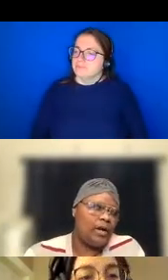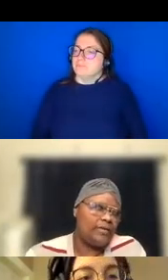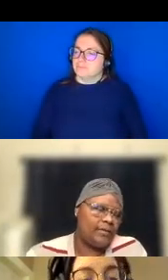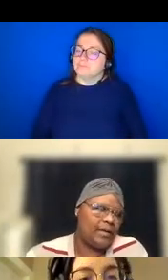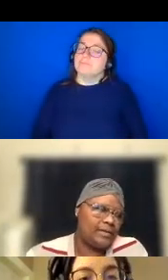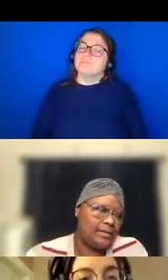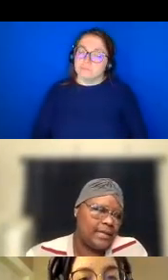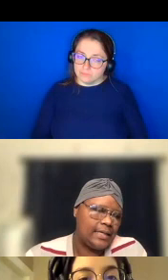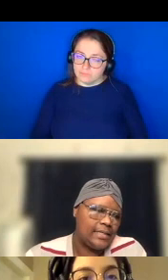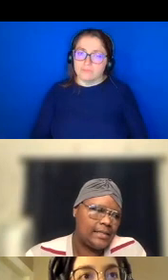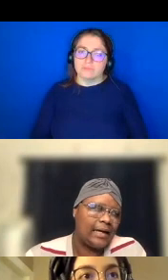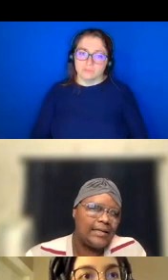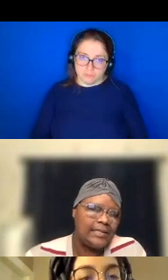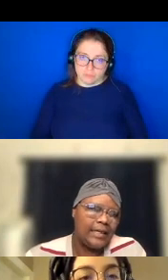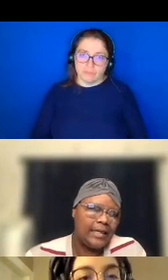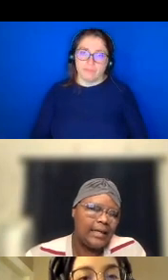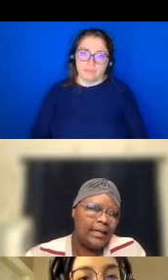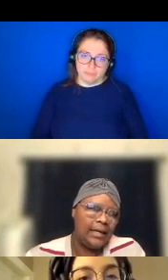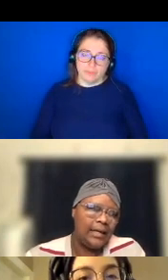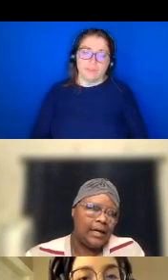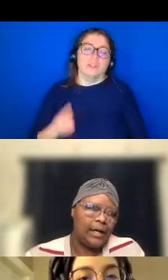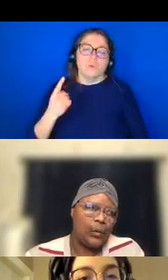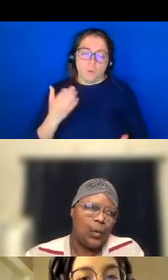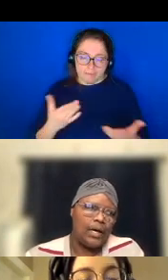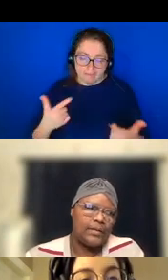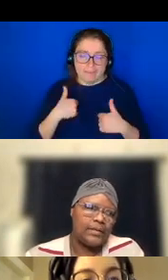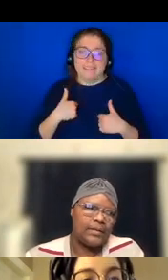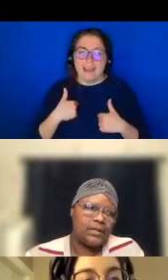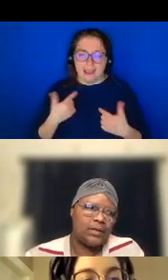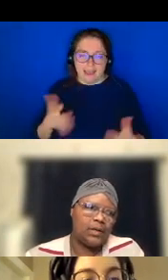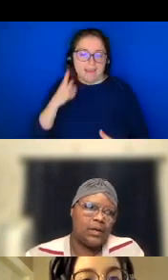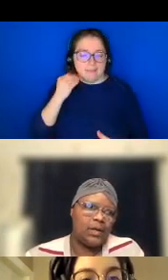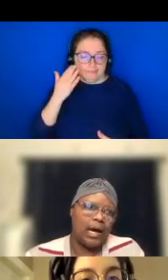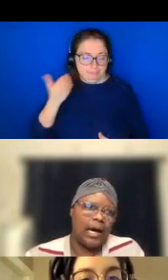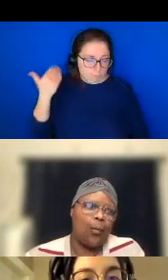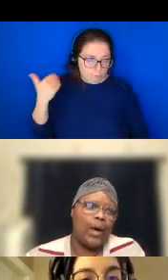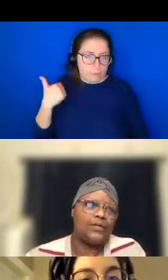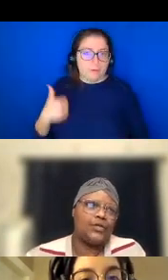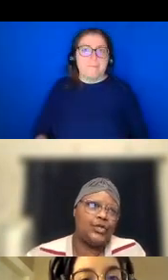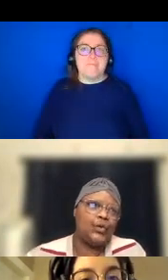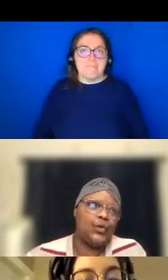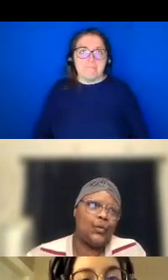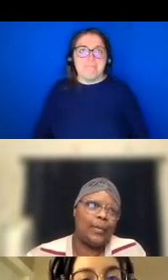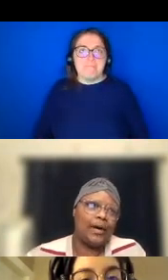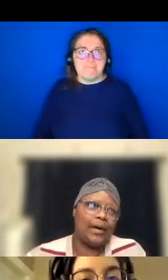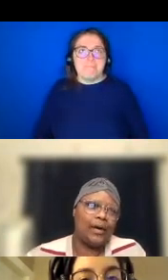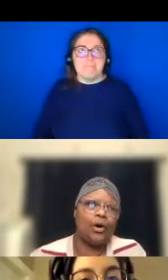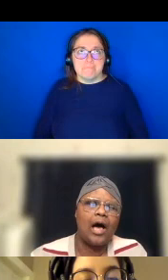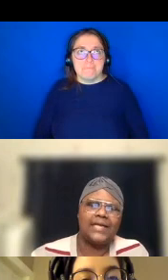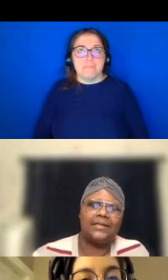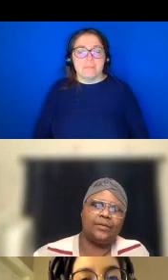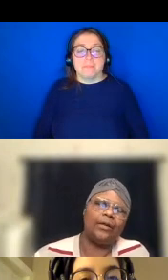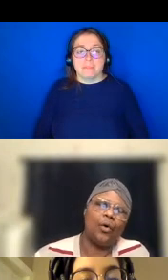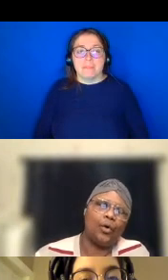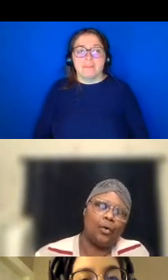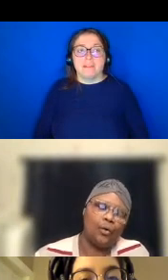one of the things that I did was I went to